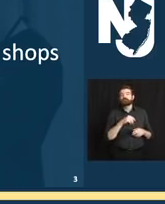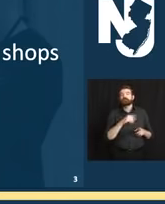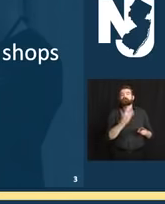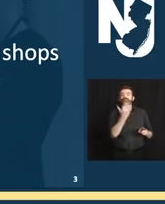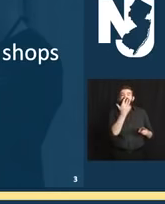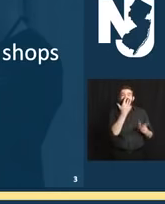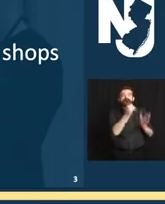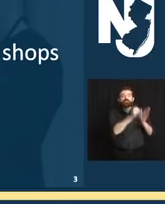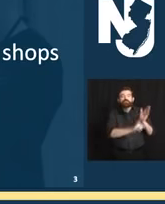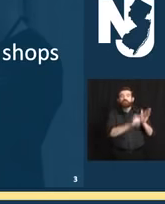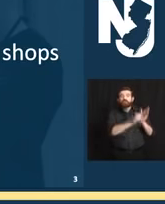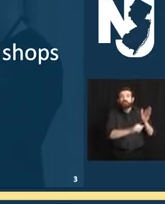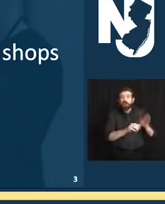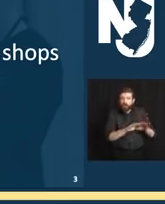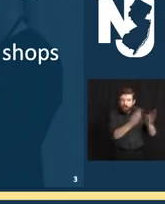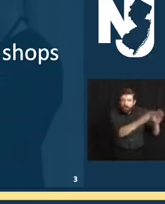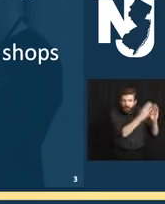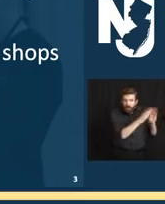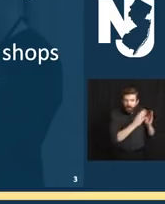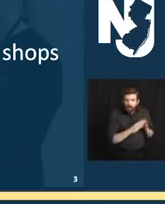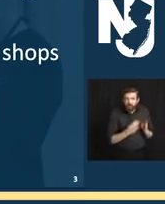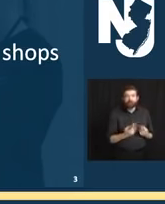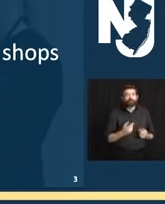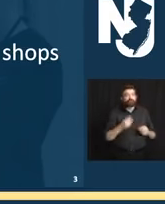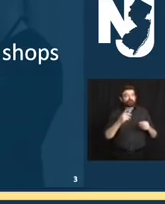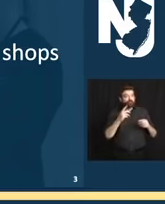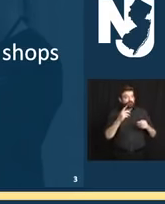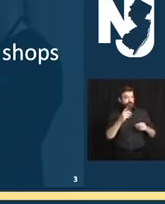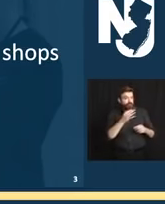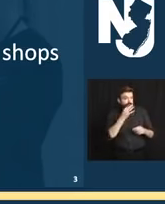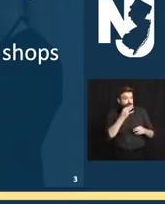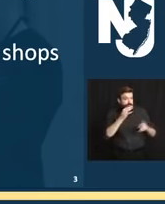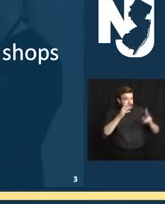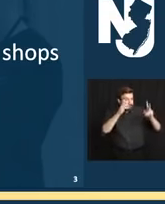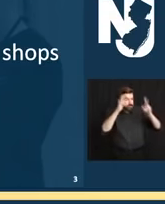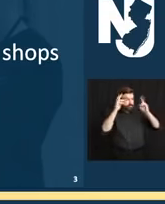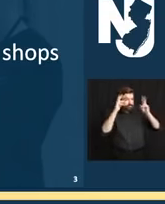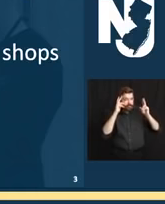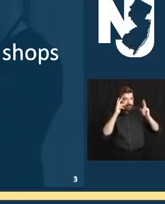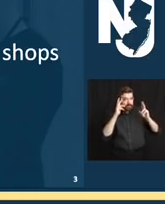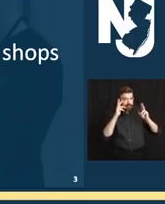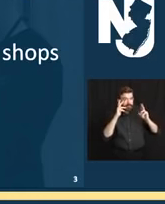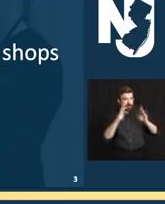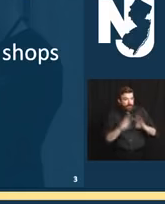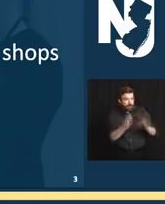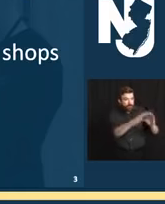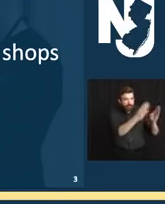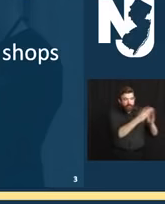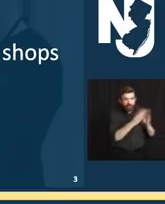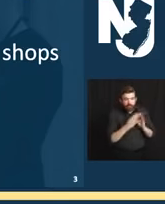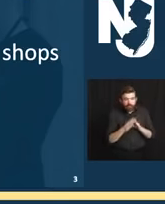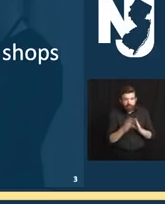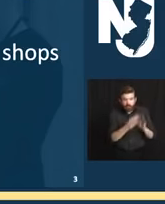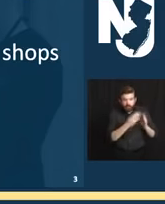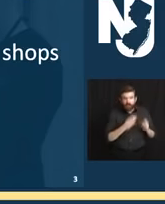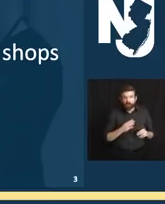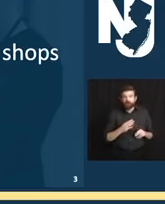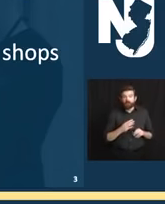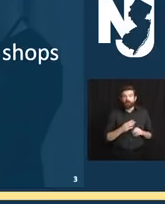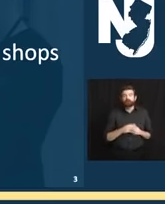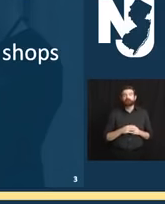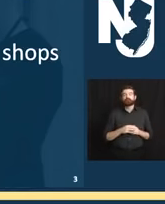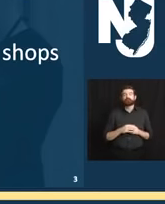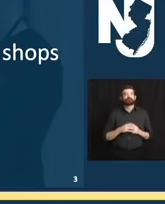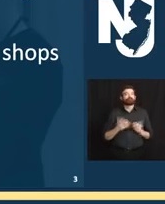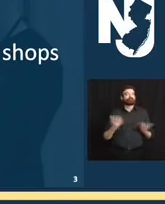barbershops are going to be our first step with largely sedentary indoor openings. And so